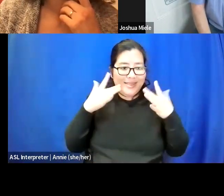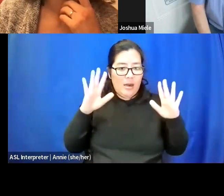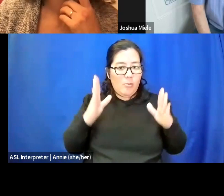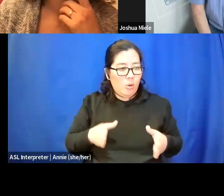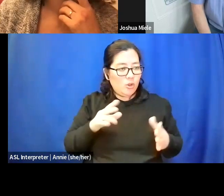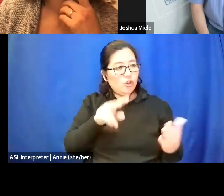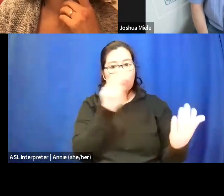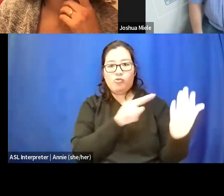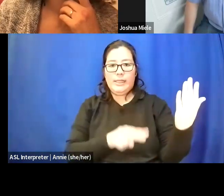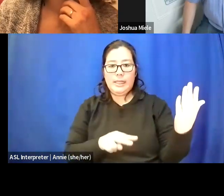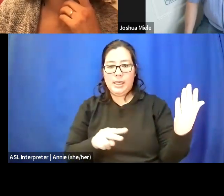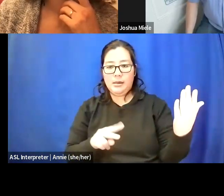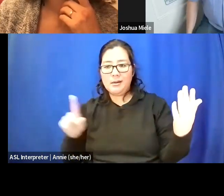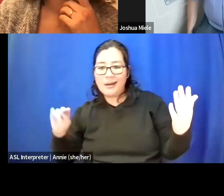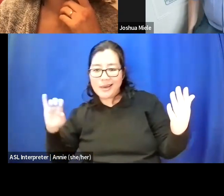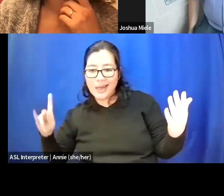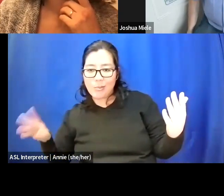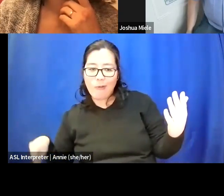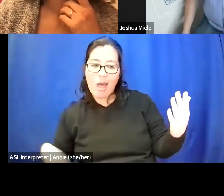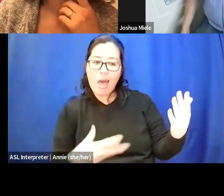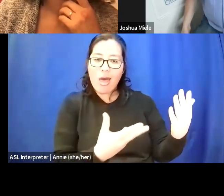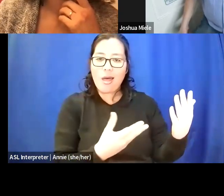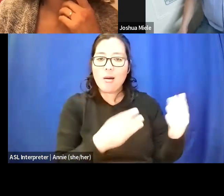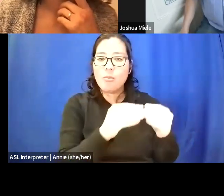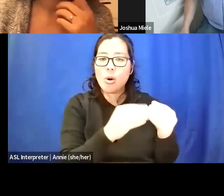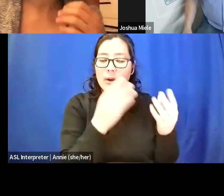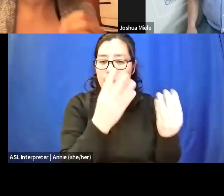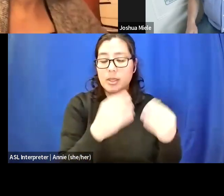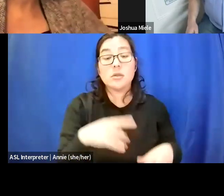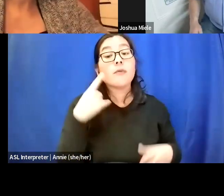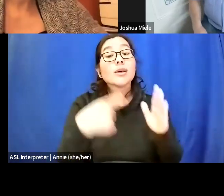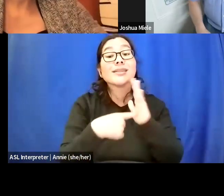at the page with all of the different rows